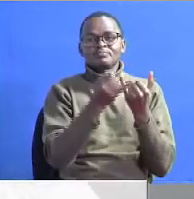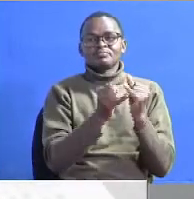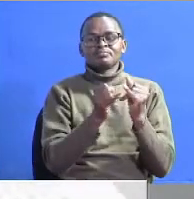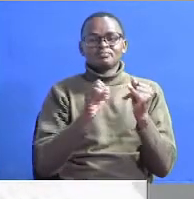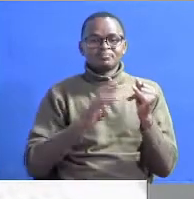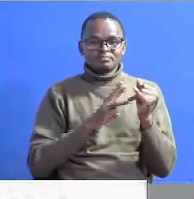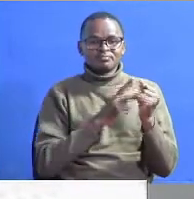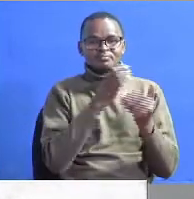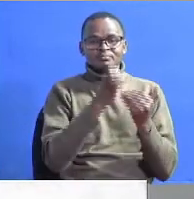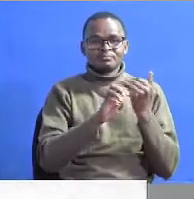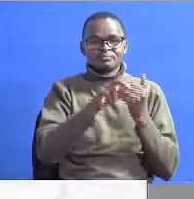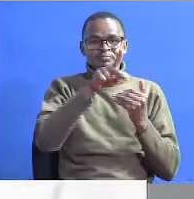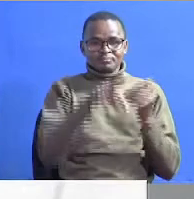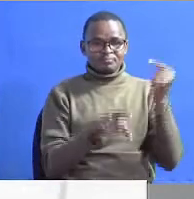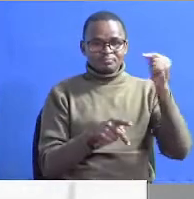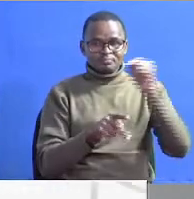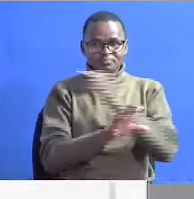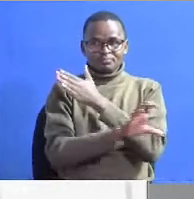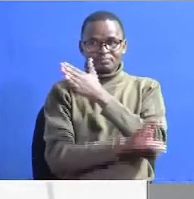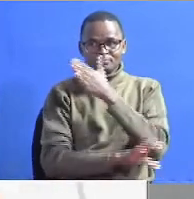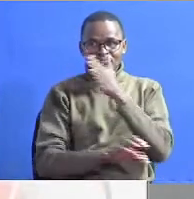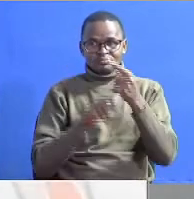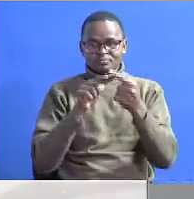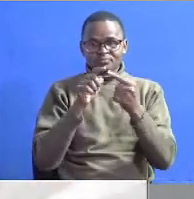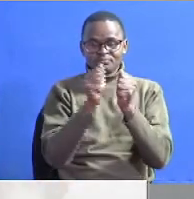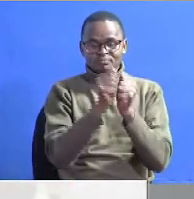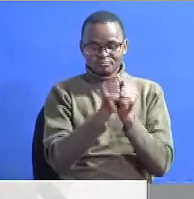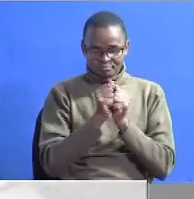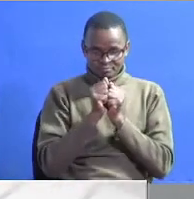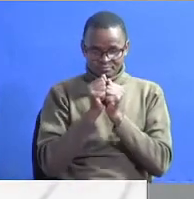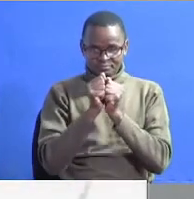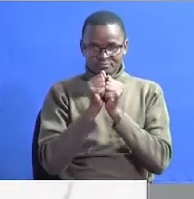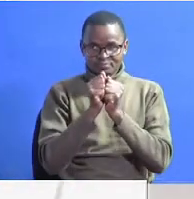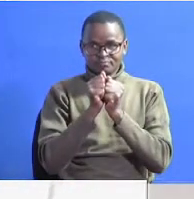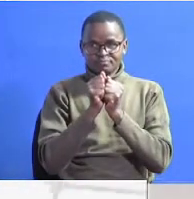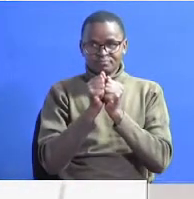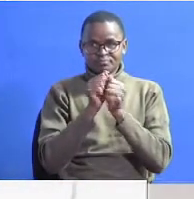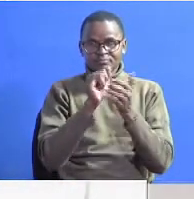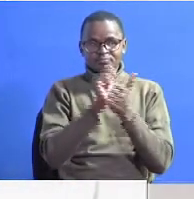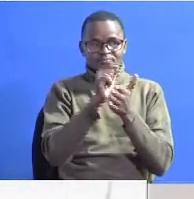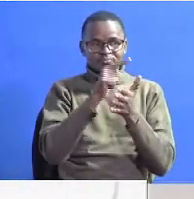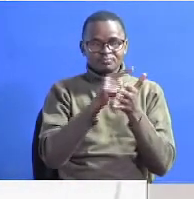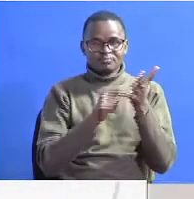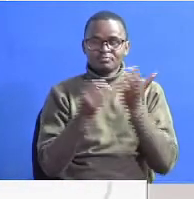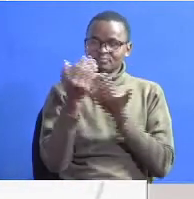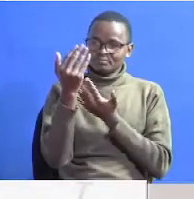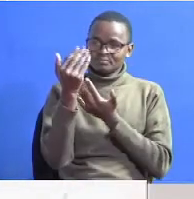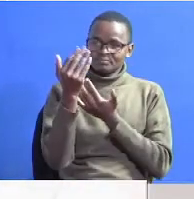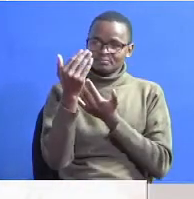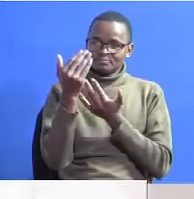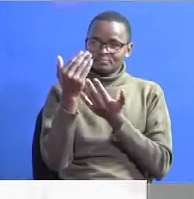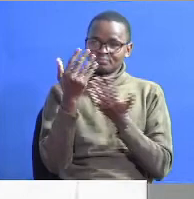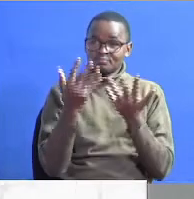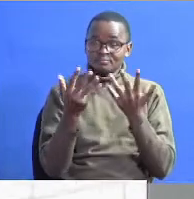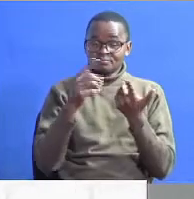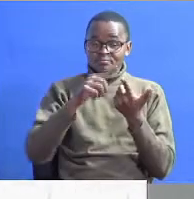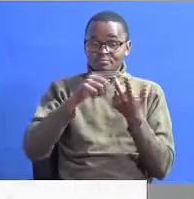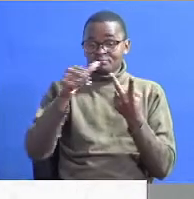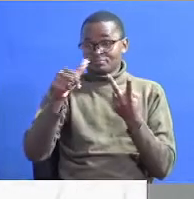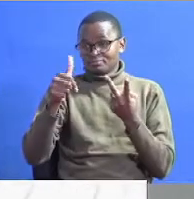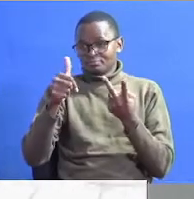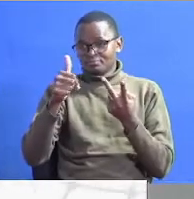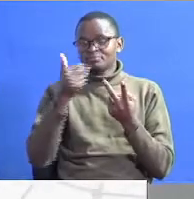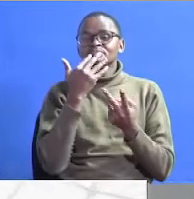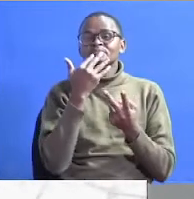we will end up bringing the country together. Right. That is what we are expecting. And maybe another issue on the